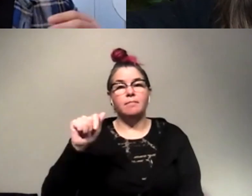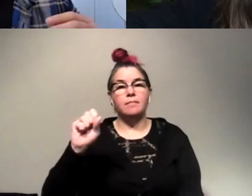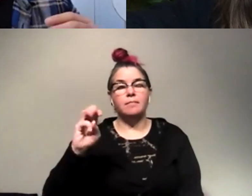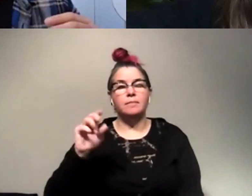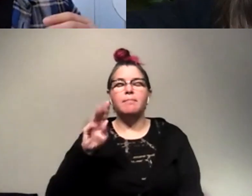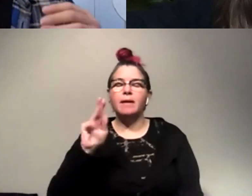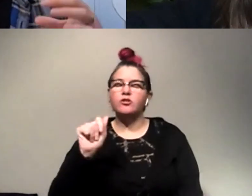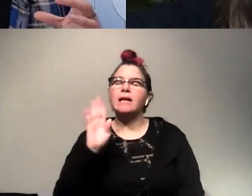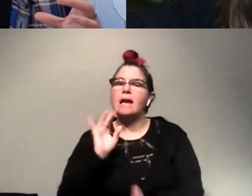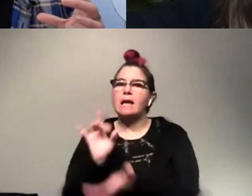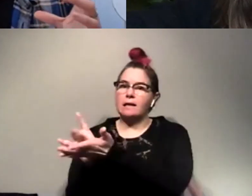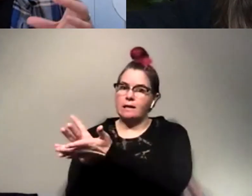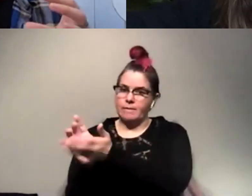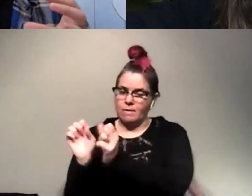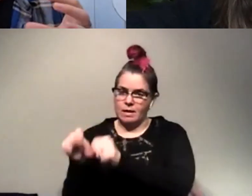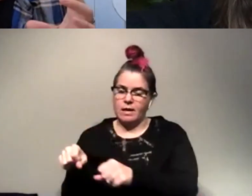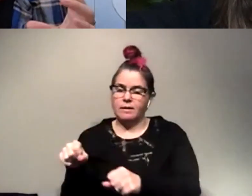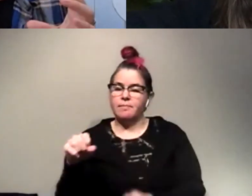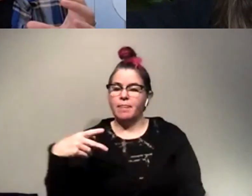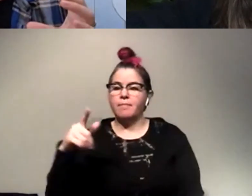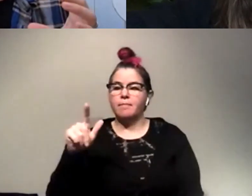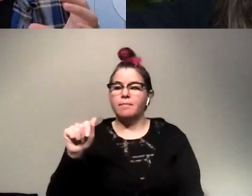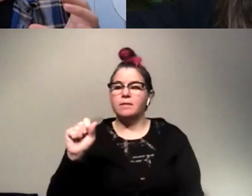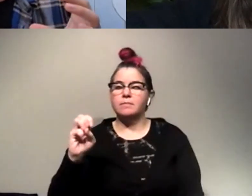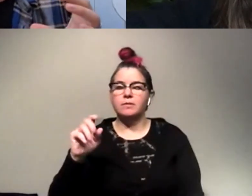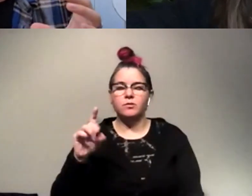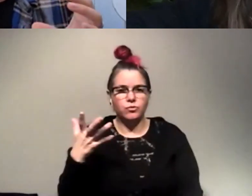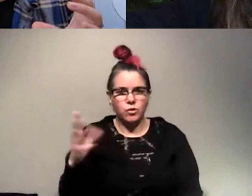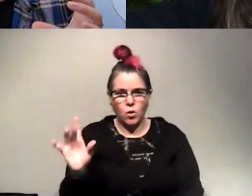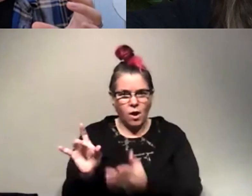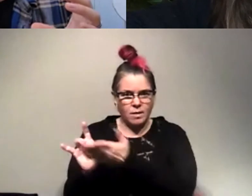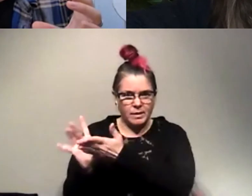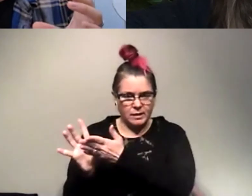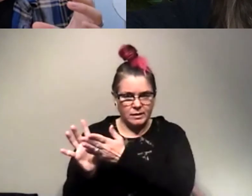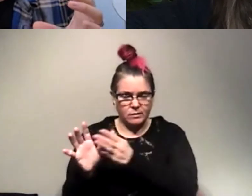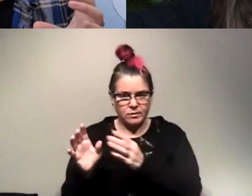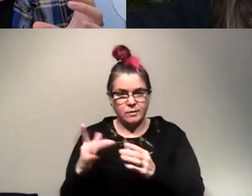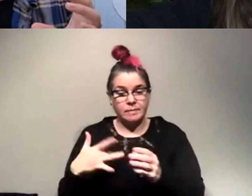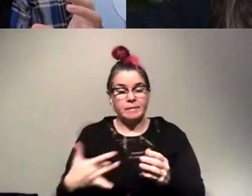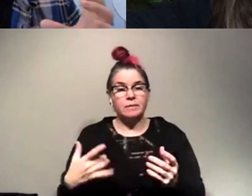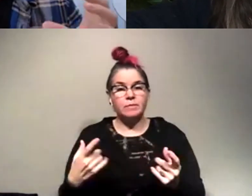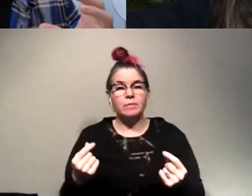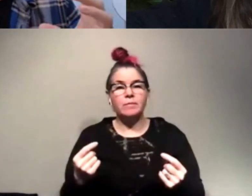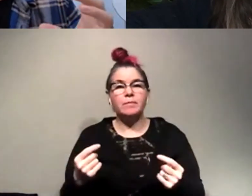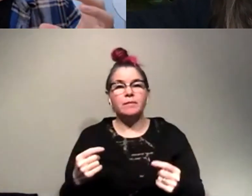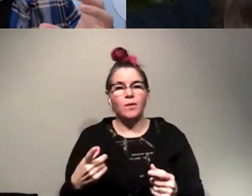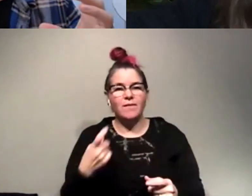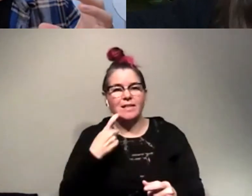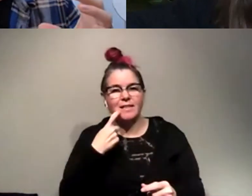out, the plasmids actually don't want to be kicked out. And so often they'll have what are called addiction